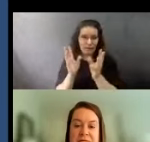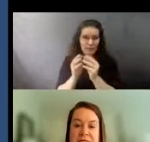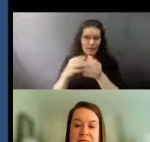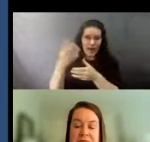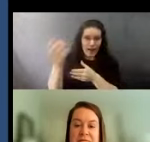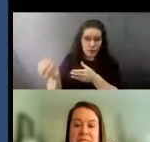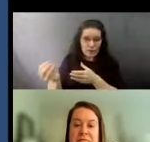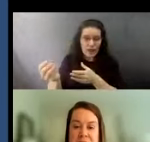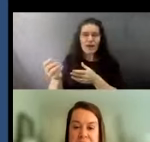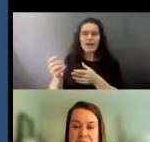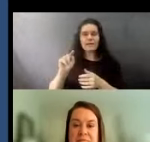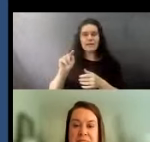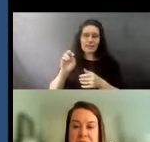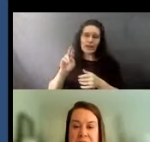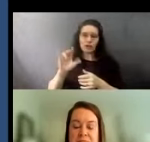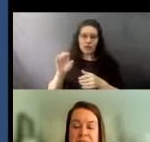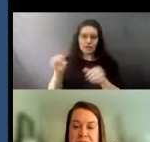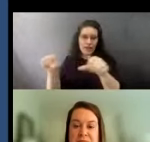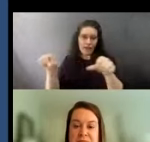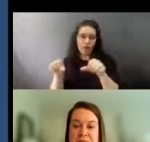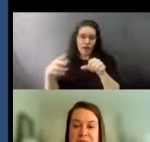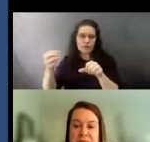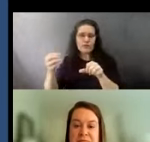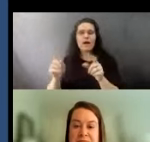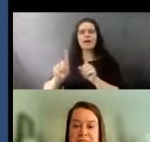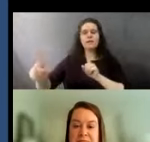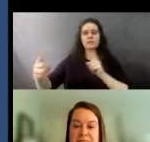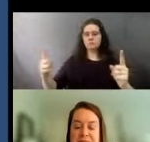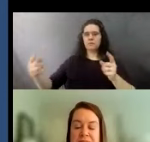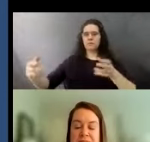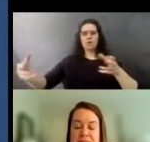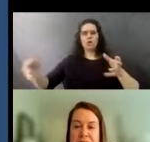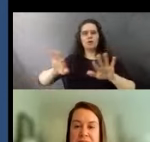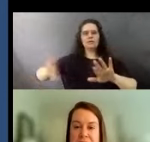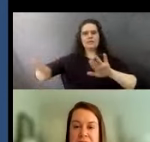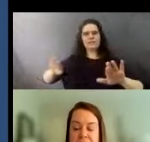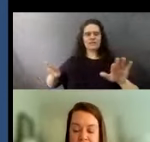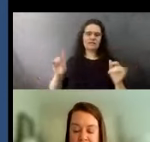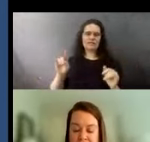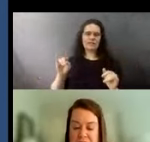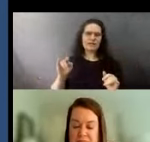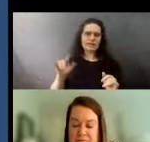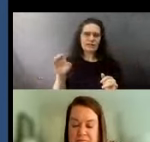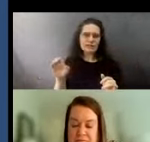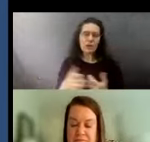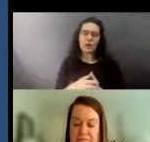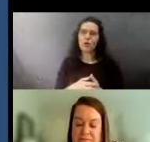social distance and so on. But yeah, going back to basics, what's the job,